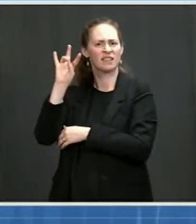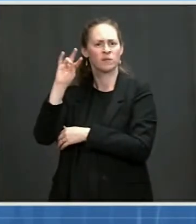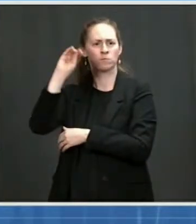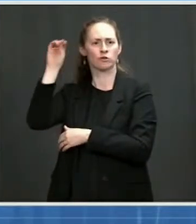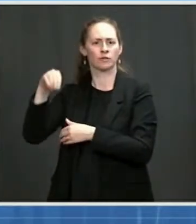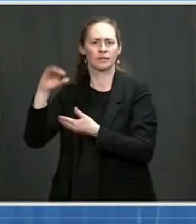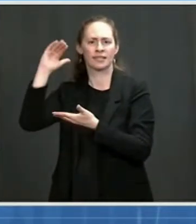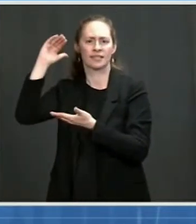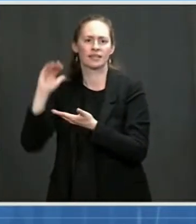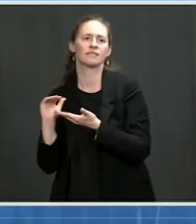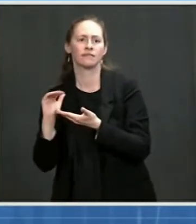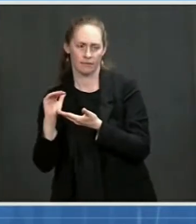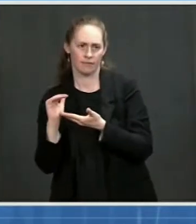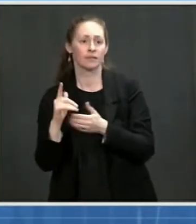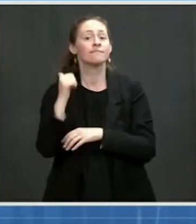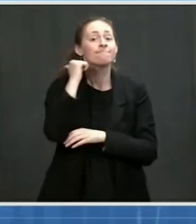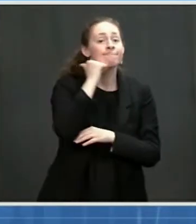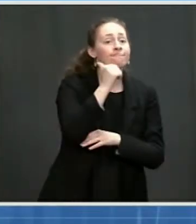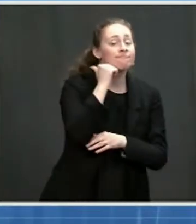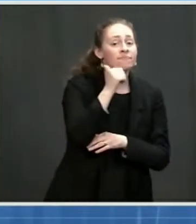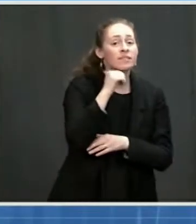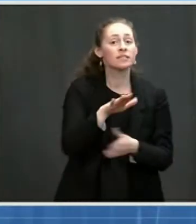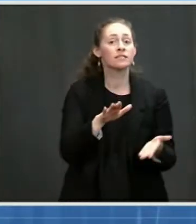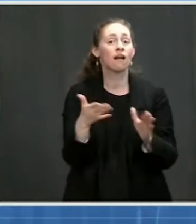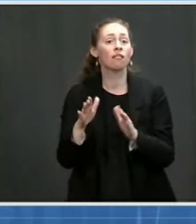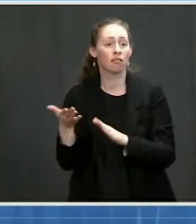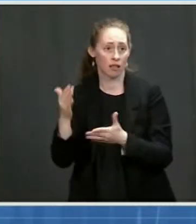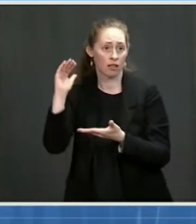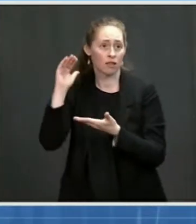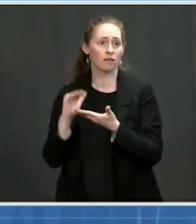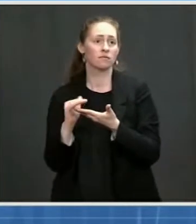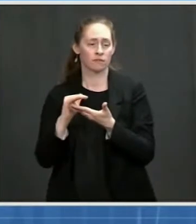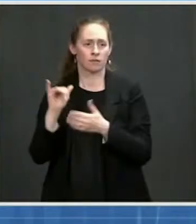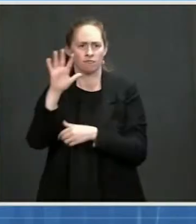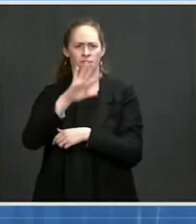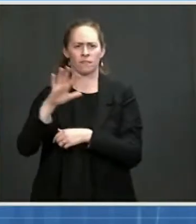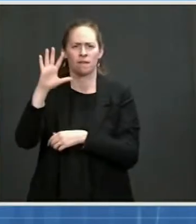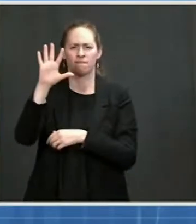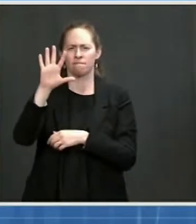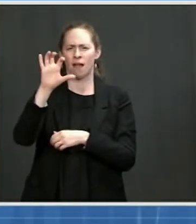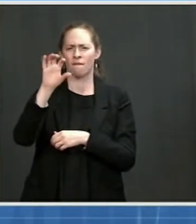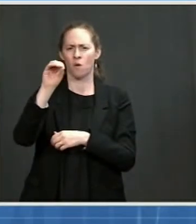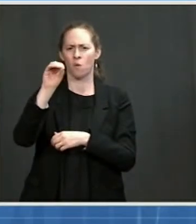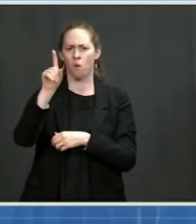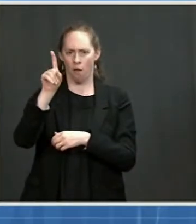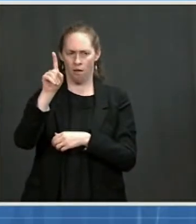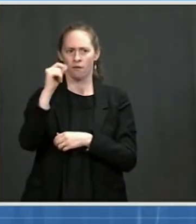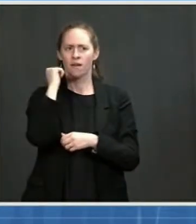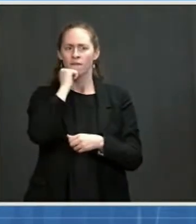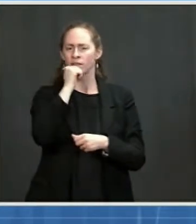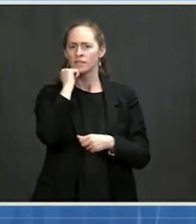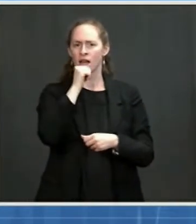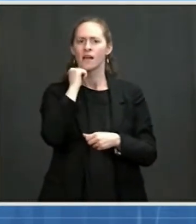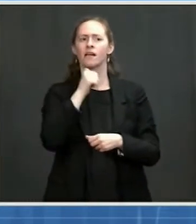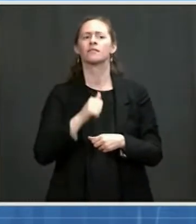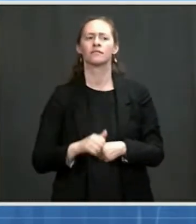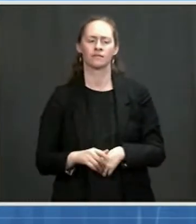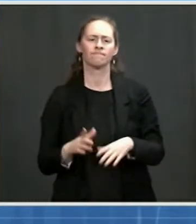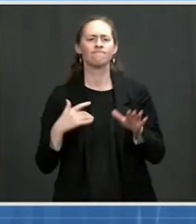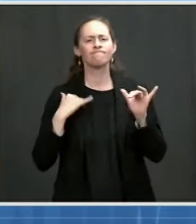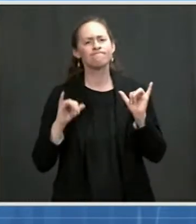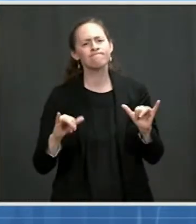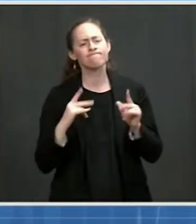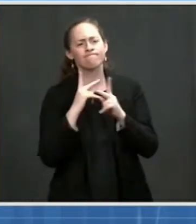deaths have also declined to 501 per day. We are continuing to watch these data closely, and I